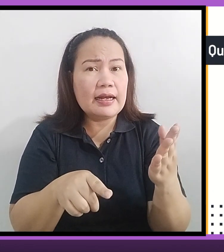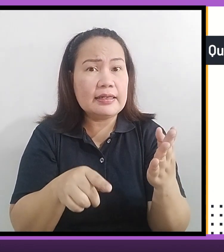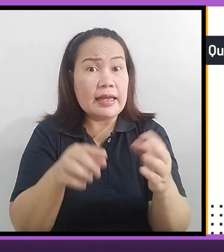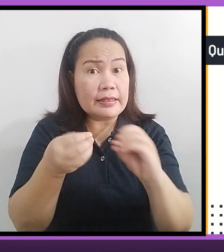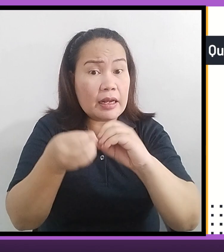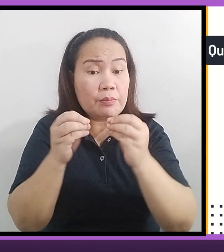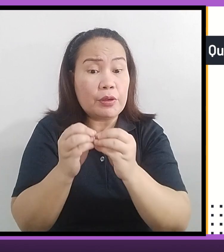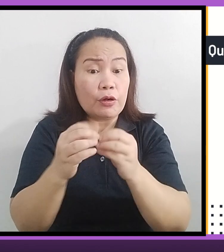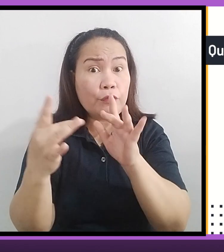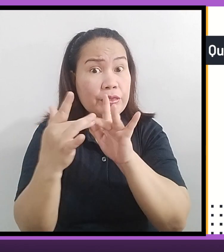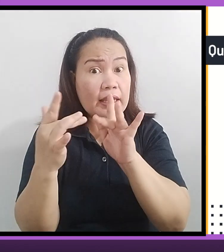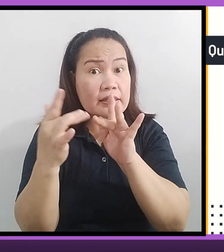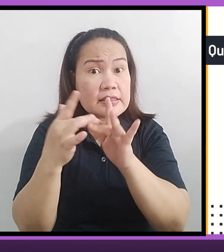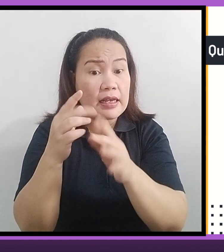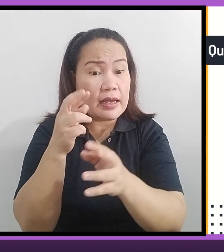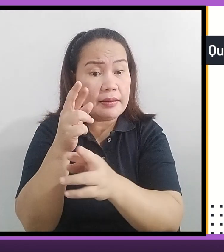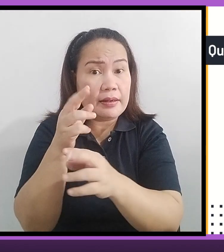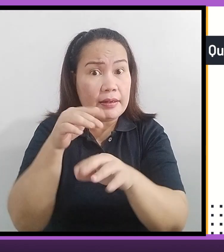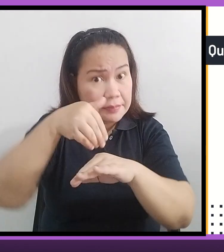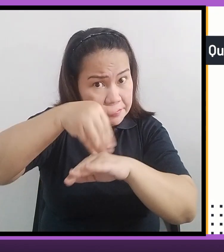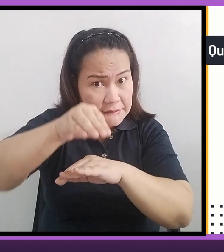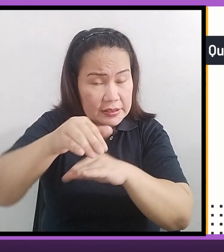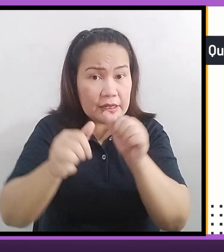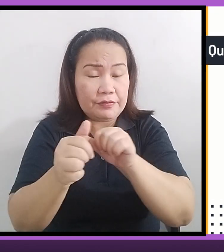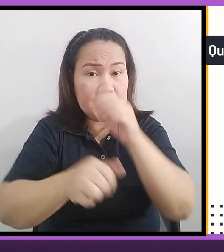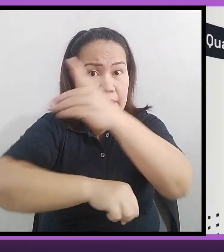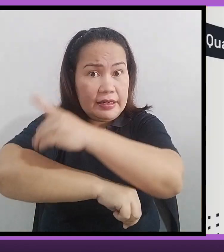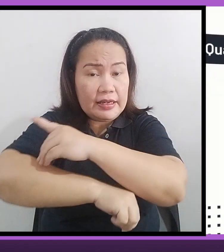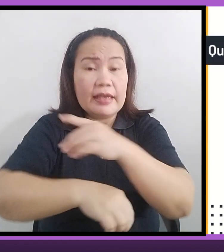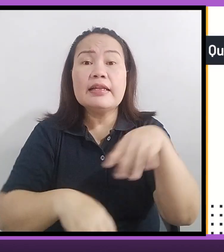the daily allowance in school.